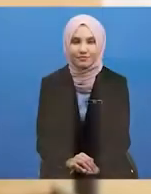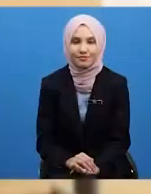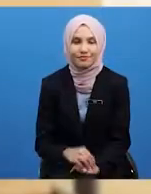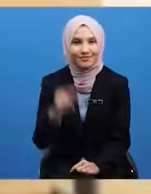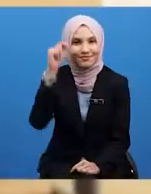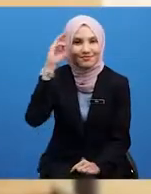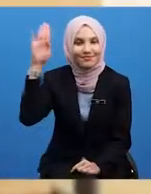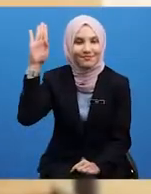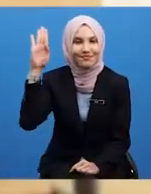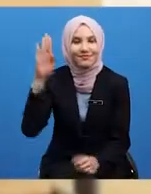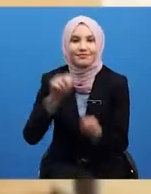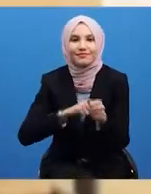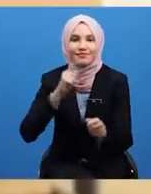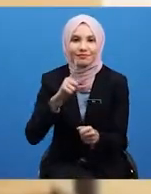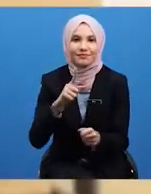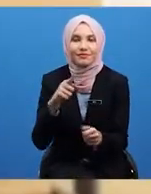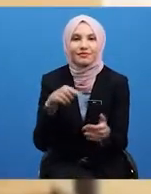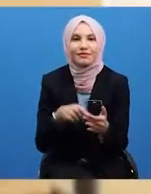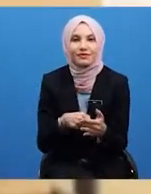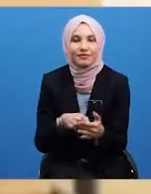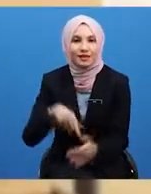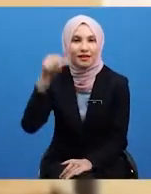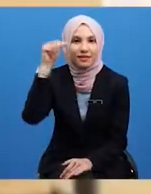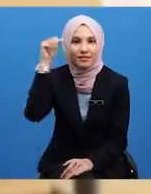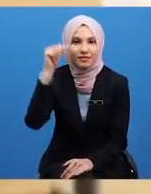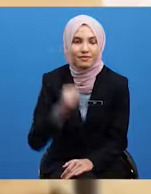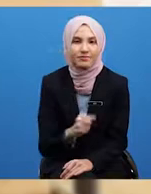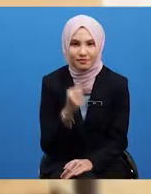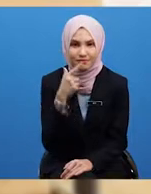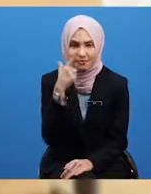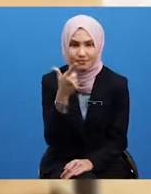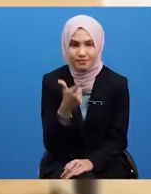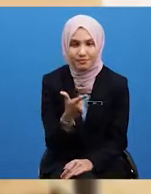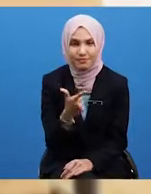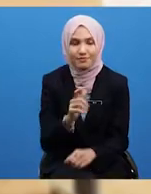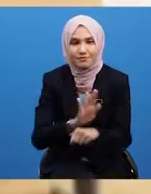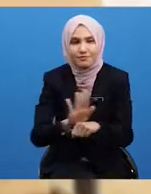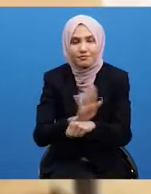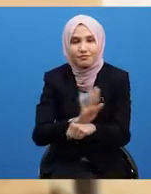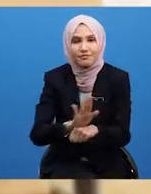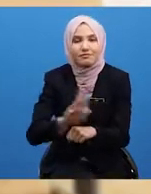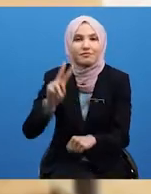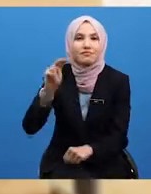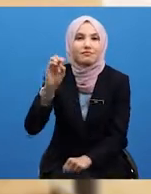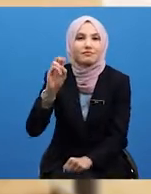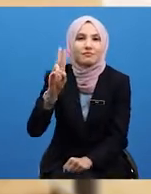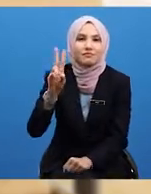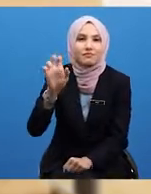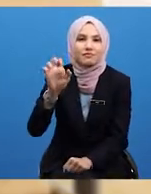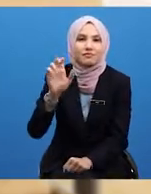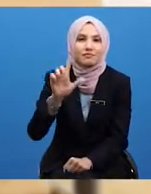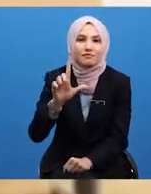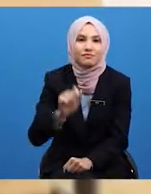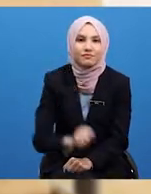Hi everyone, this is Afiq. Afiq looks occupied with his novel while